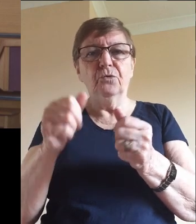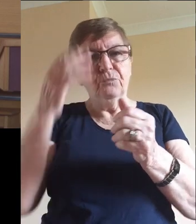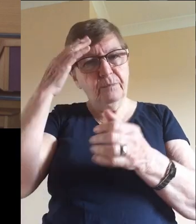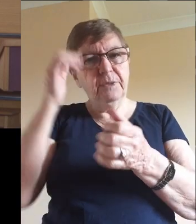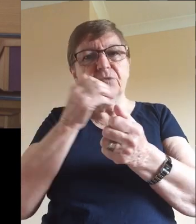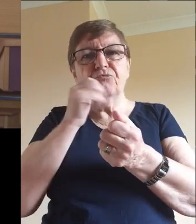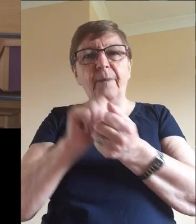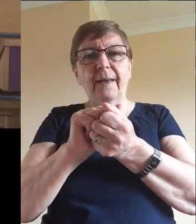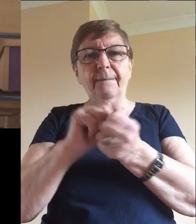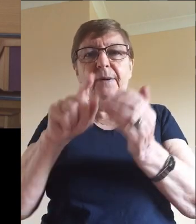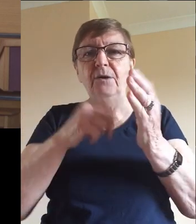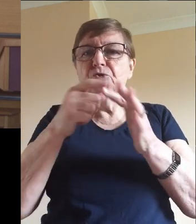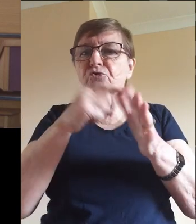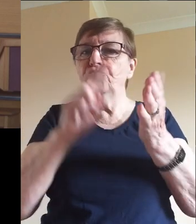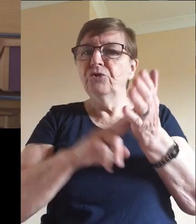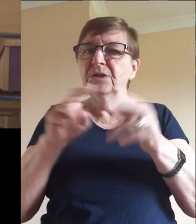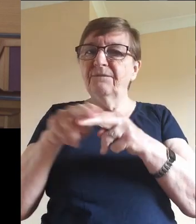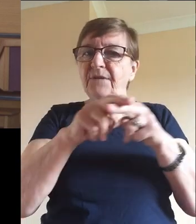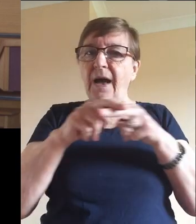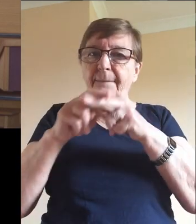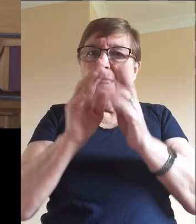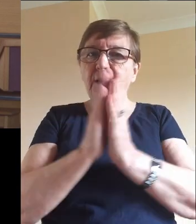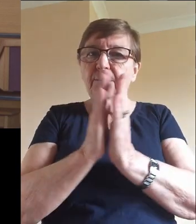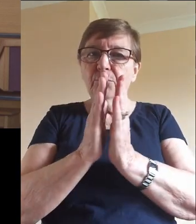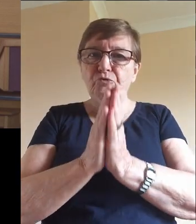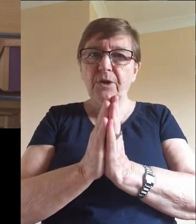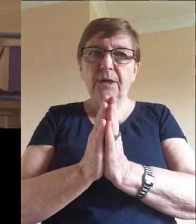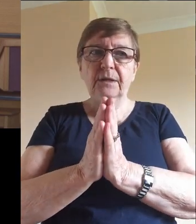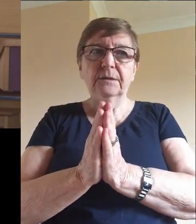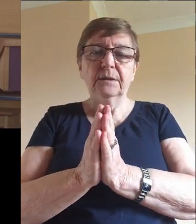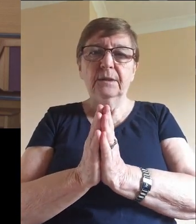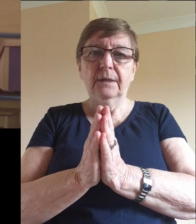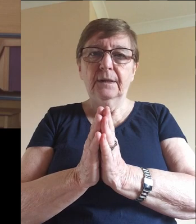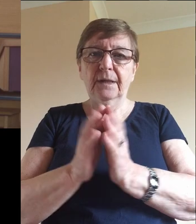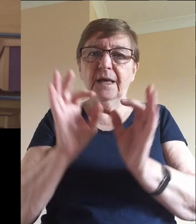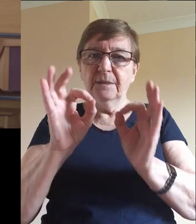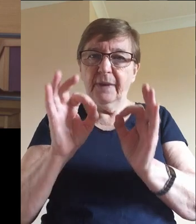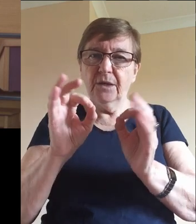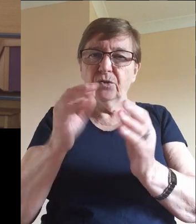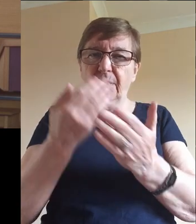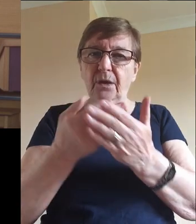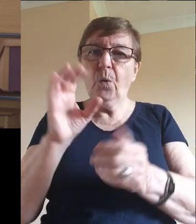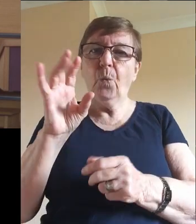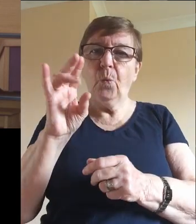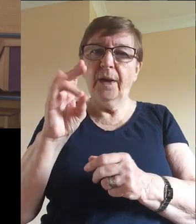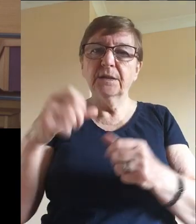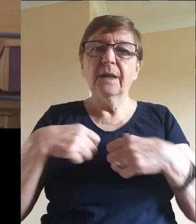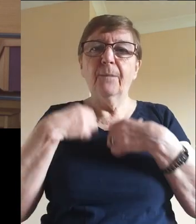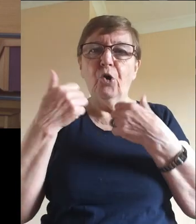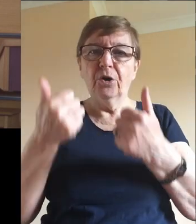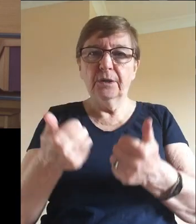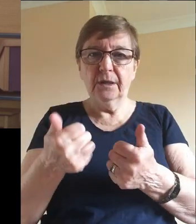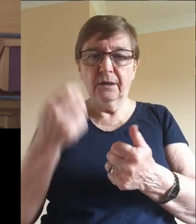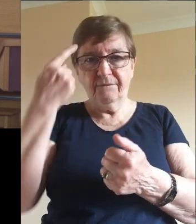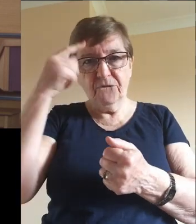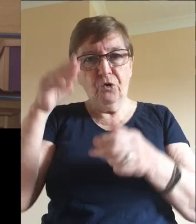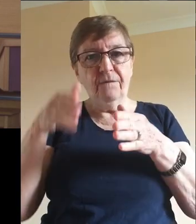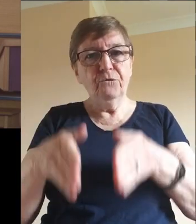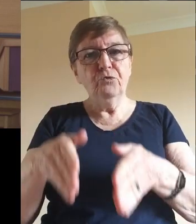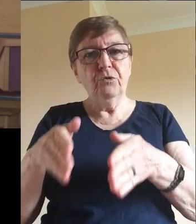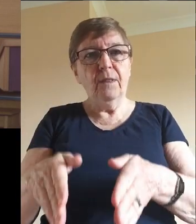particular in your prayers, and in particular as we gather on Wednesday morning for Jean's funeral.